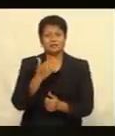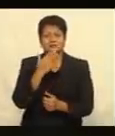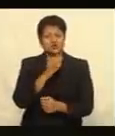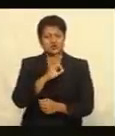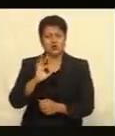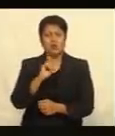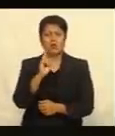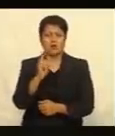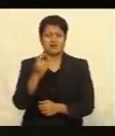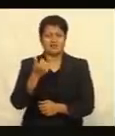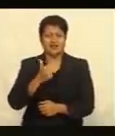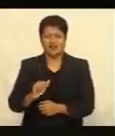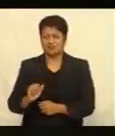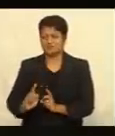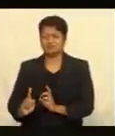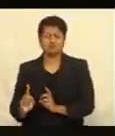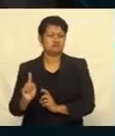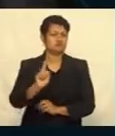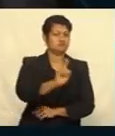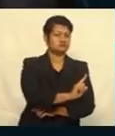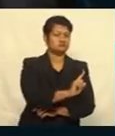allowed out of the area.